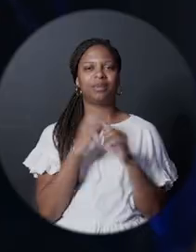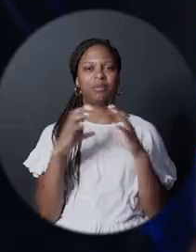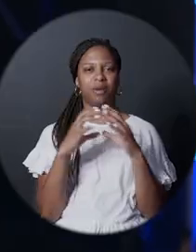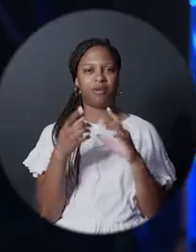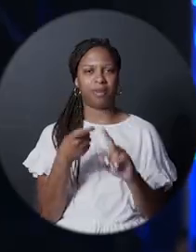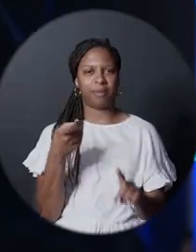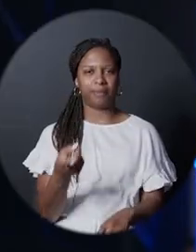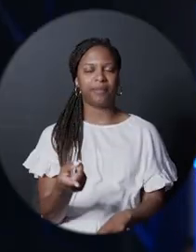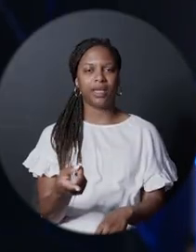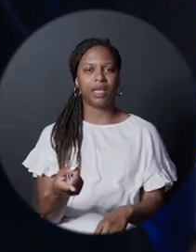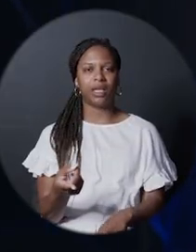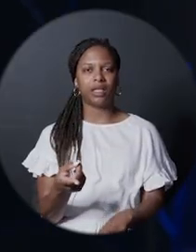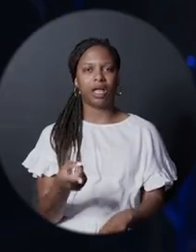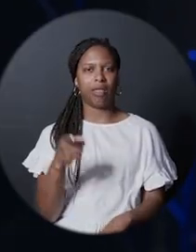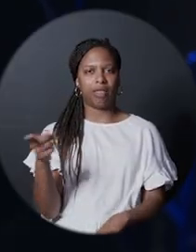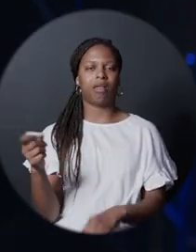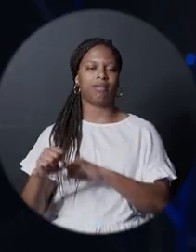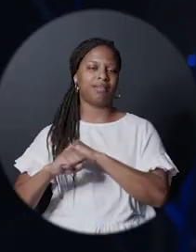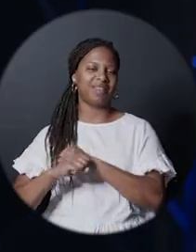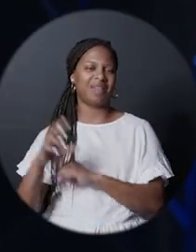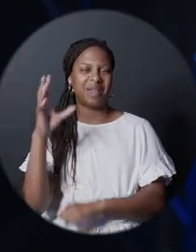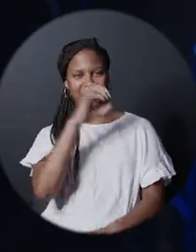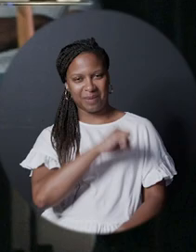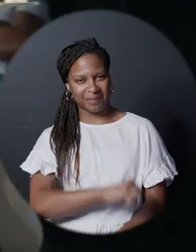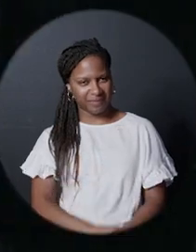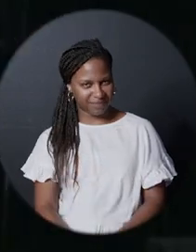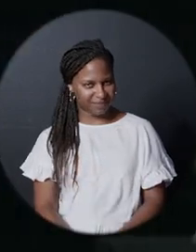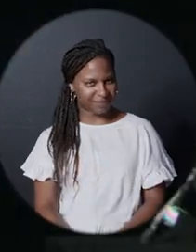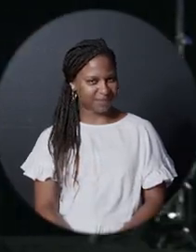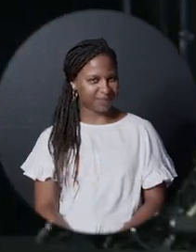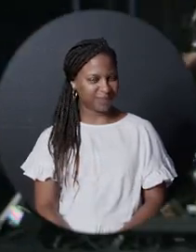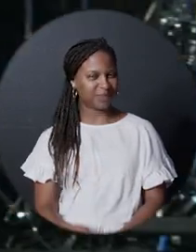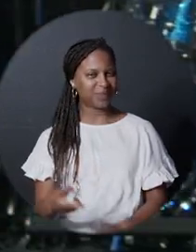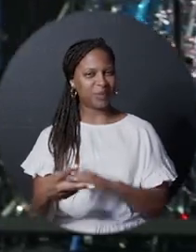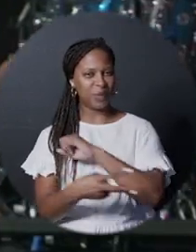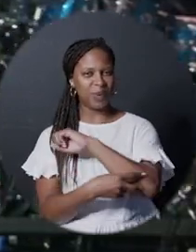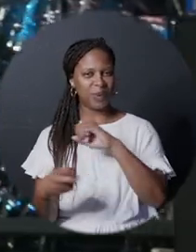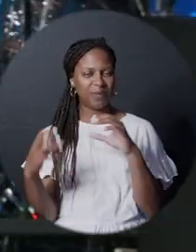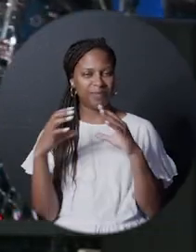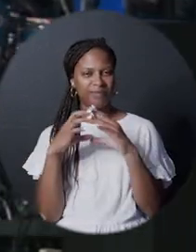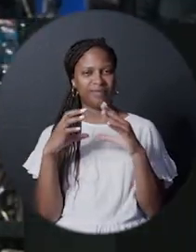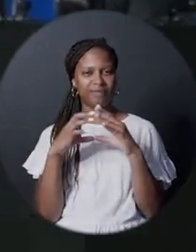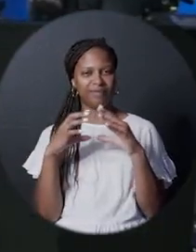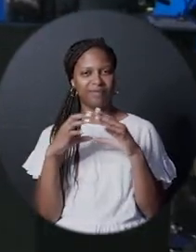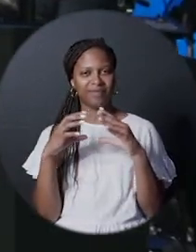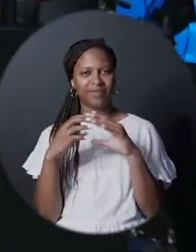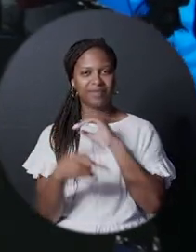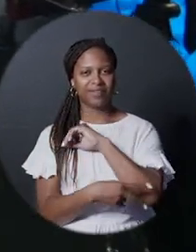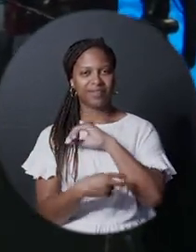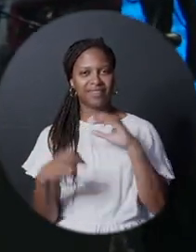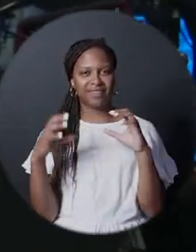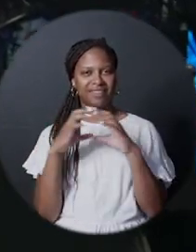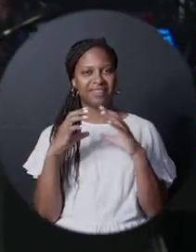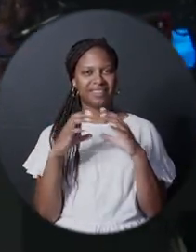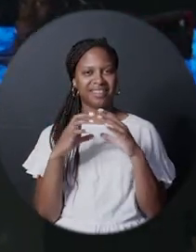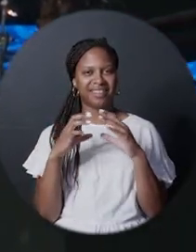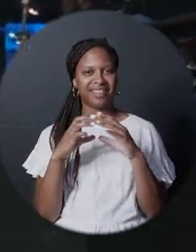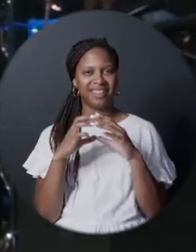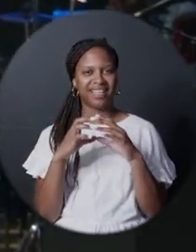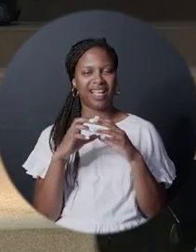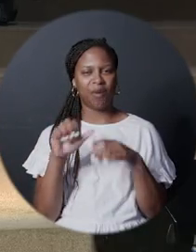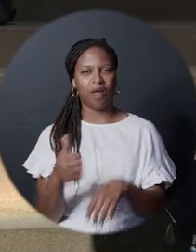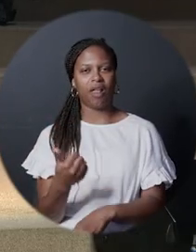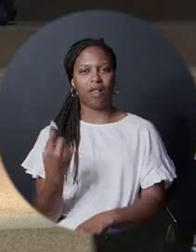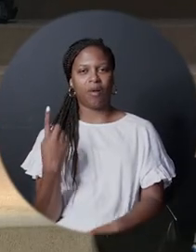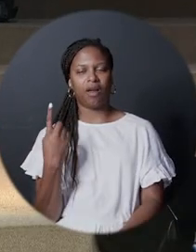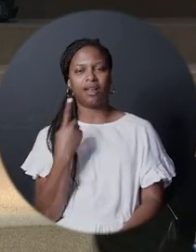because you've just taken the ball from them. Now they're on defense. Y'all missing it. You just stole the ball. You just stole the